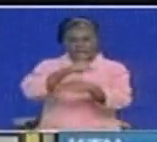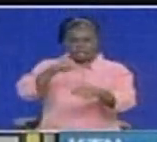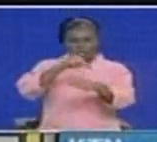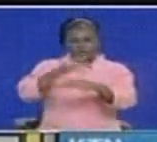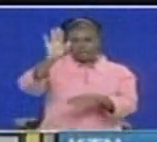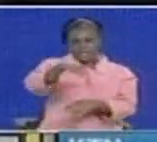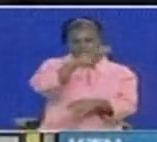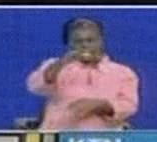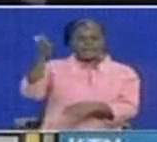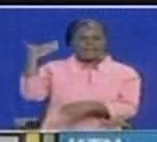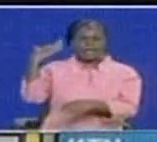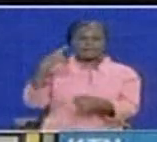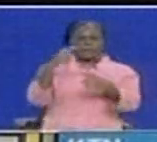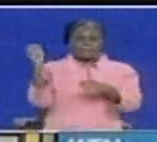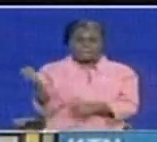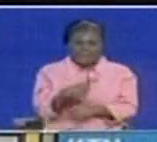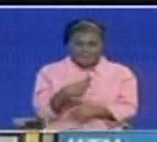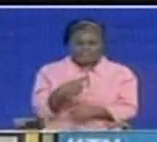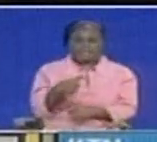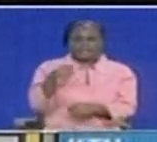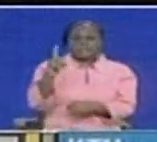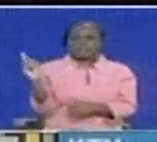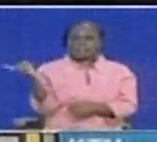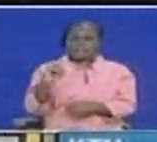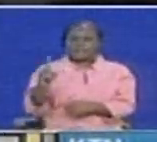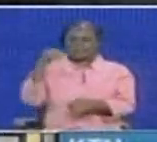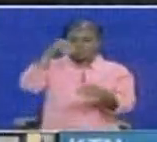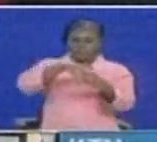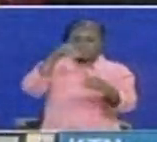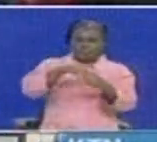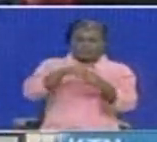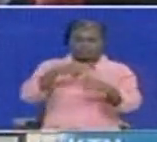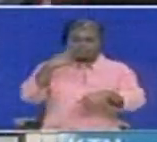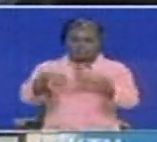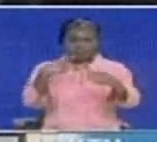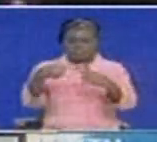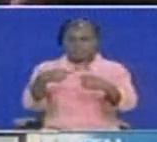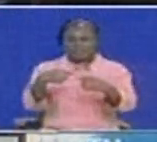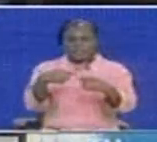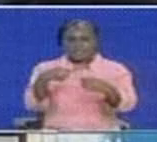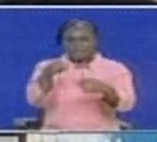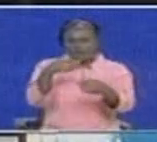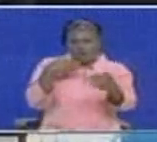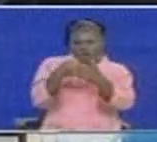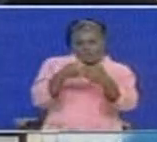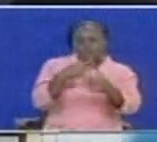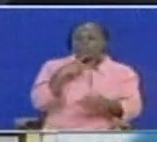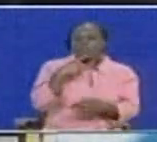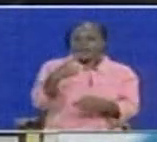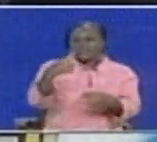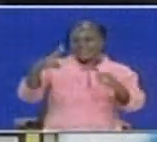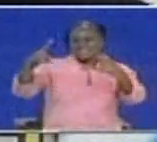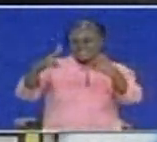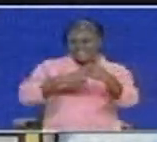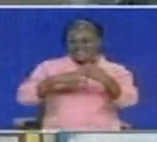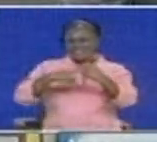month, National Treasury Cabinet Secretary Henry Rotich factored in the proceeds of the planned sovereign bond estimated at 174